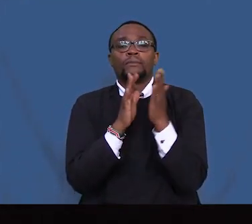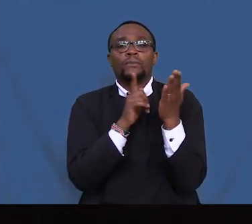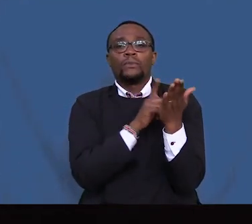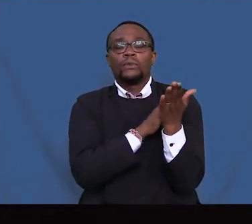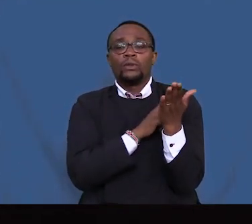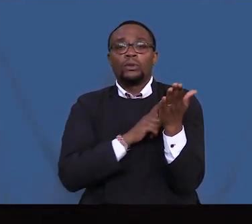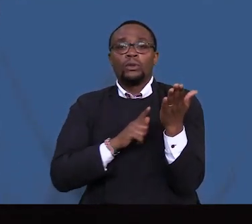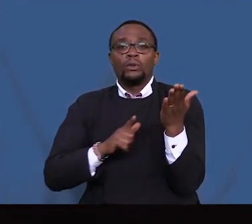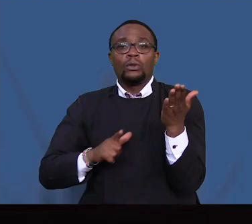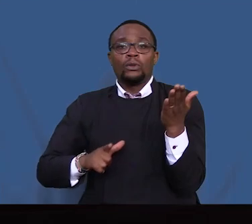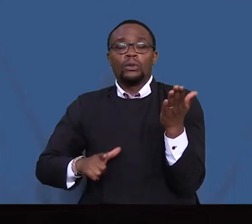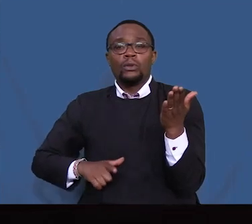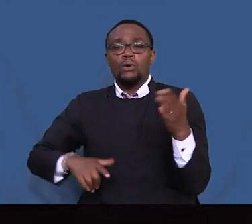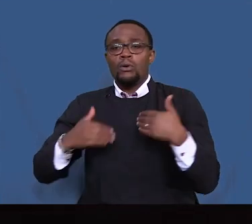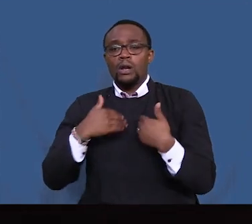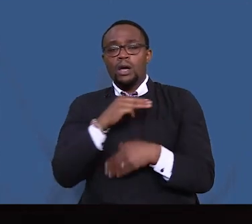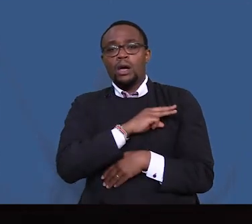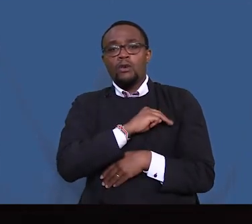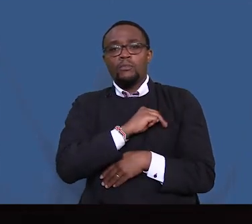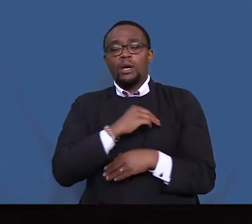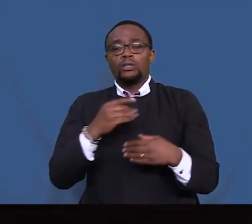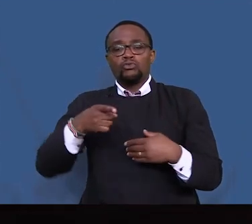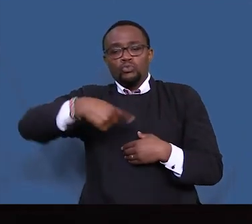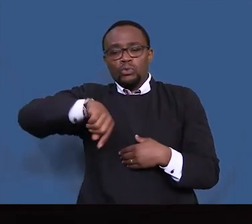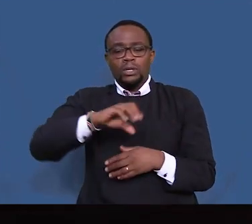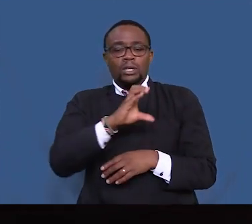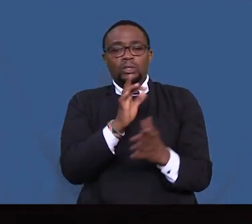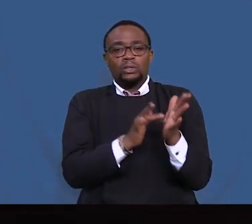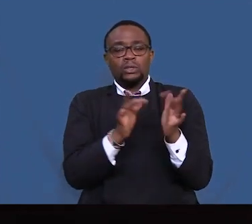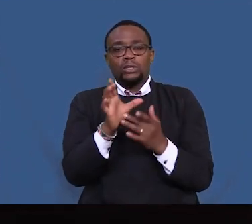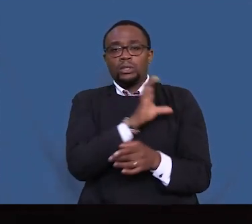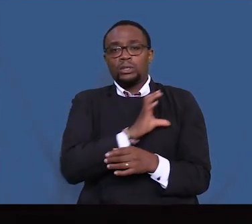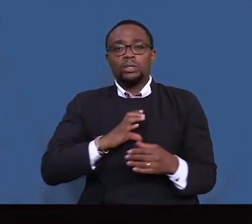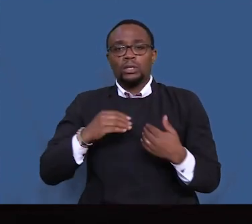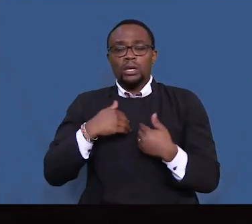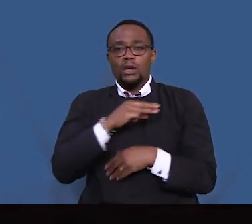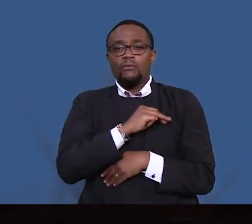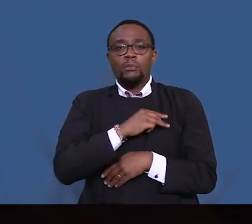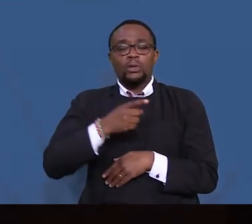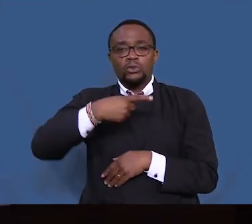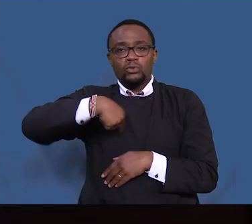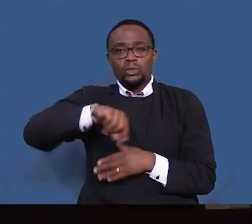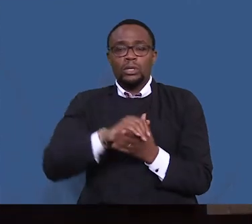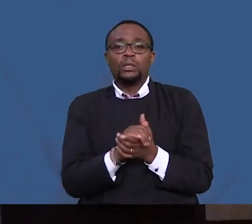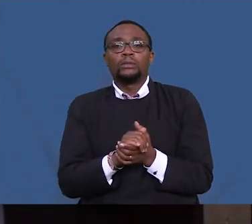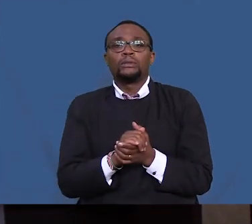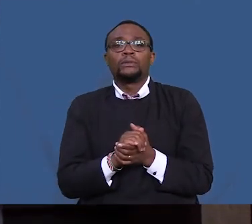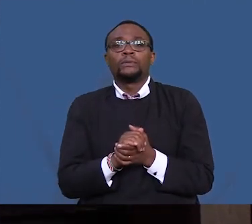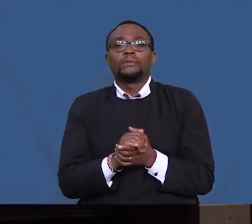Lord, have mercy upon us. Christ, have mercy upon us. Lord, have mercy upon